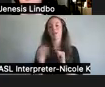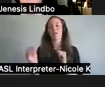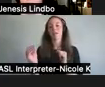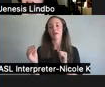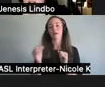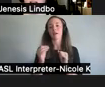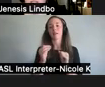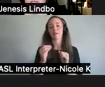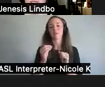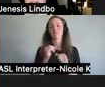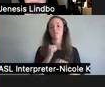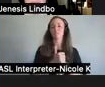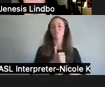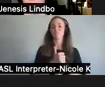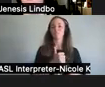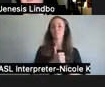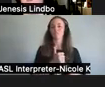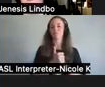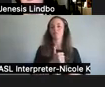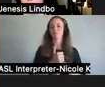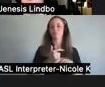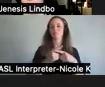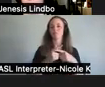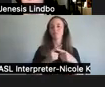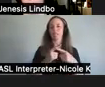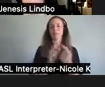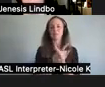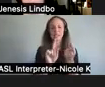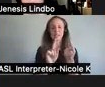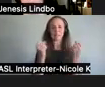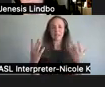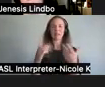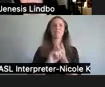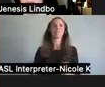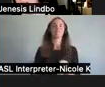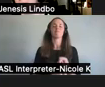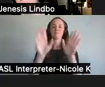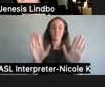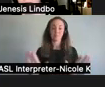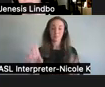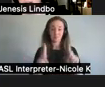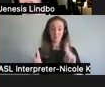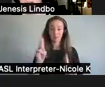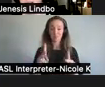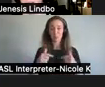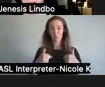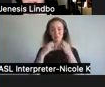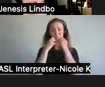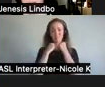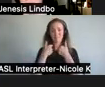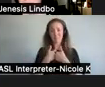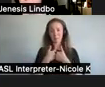and maintain a lot of very excellent friendships. So gaming is very important to me because it was